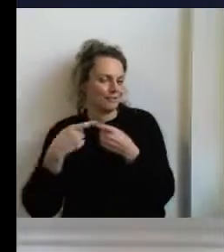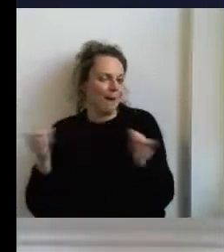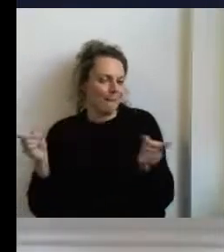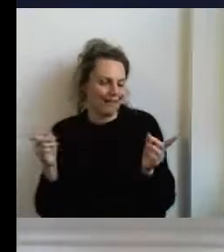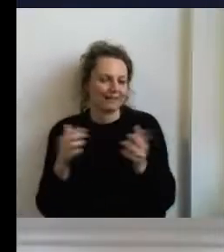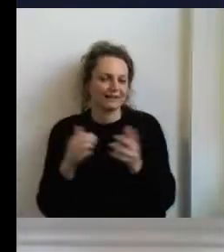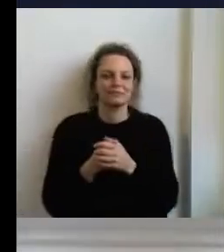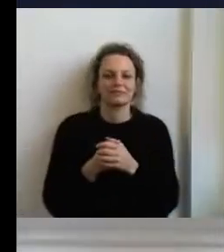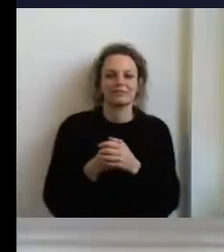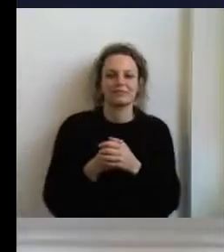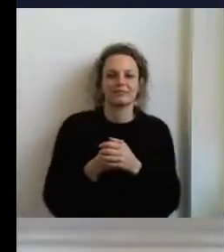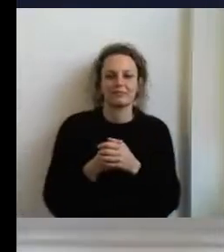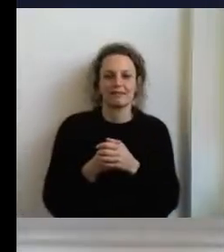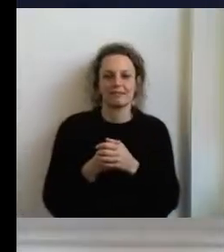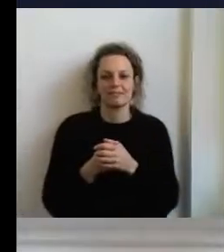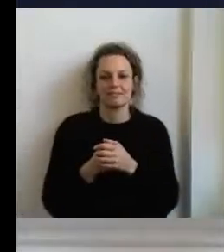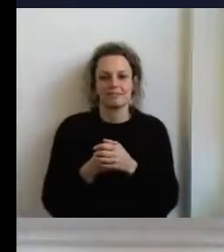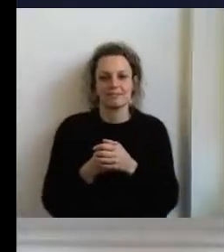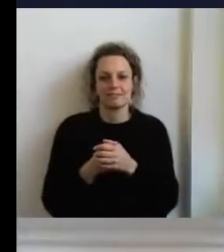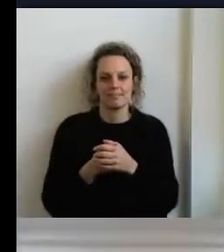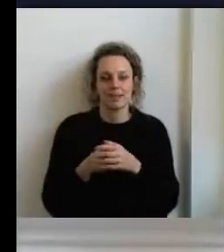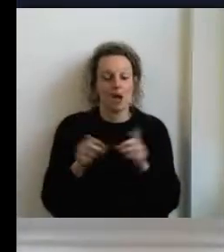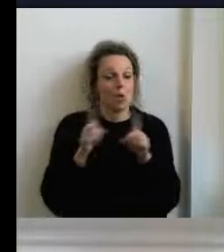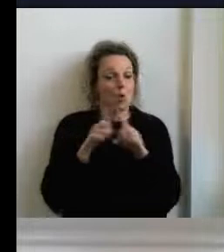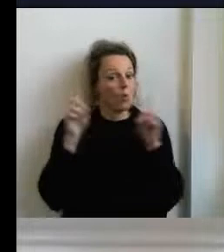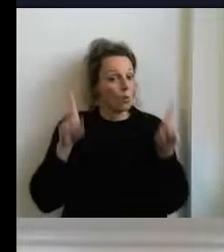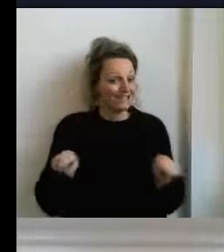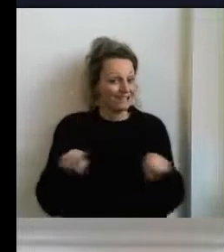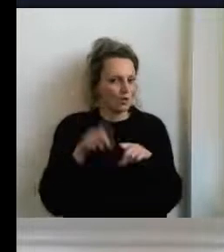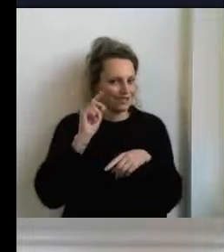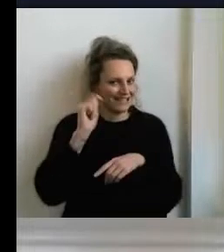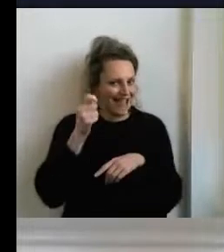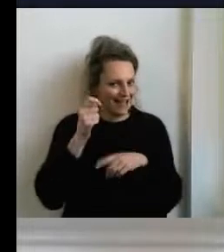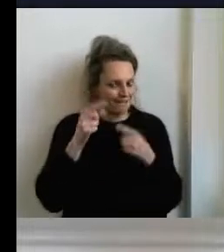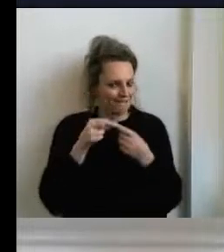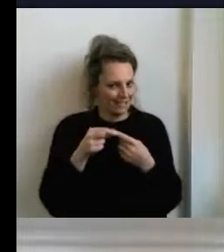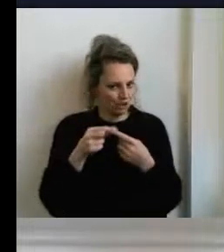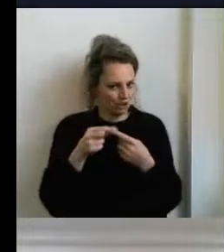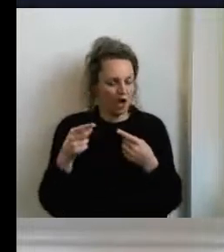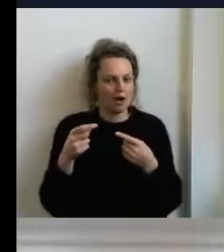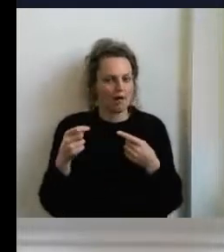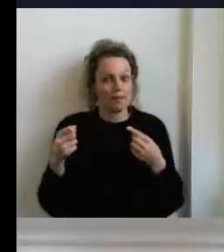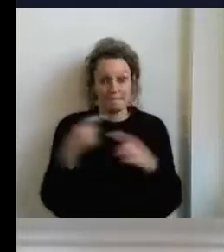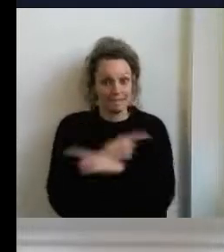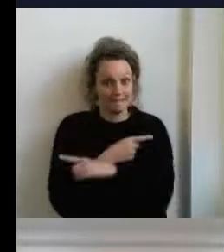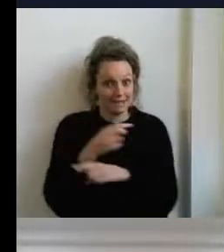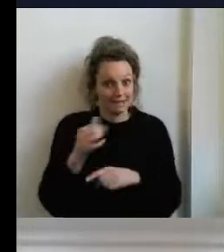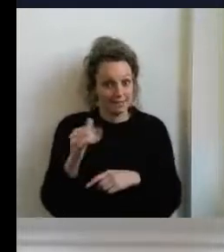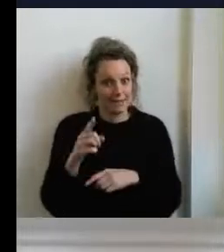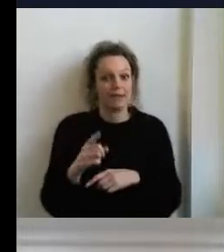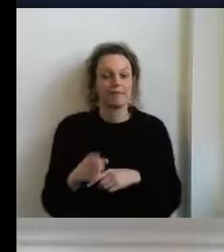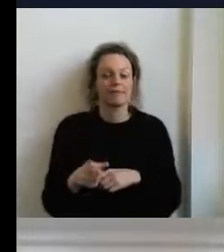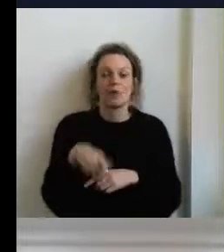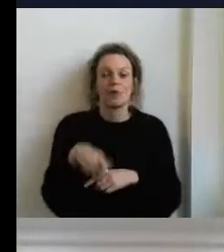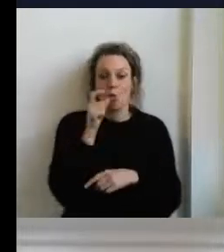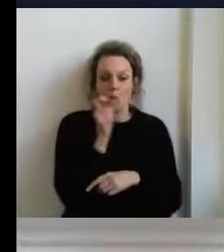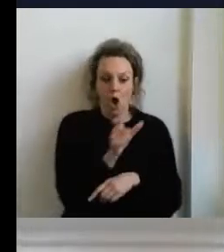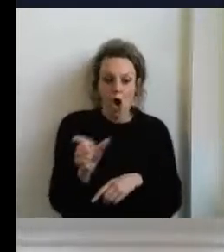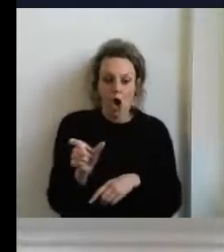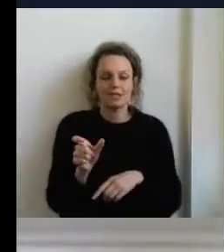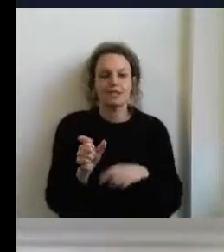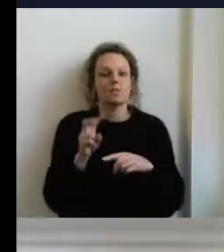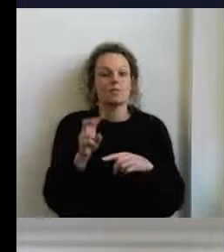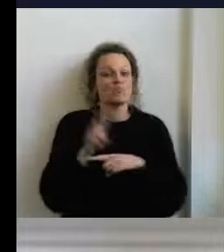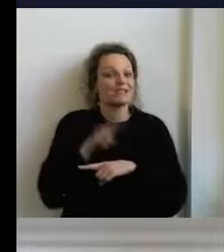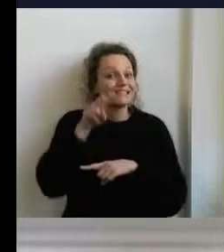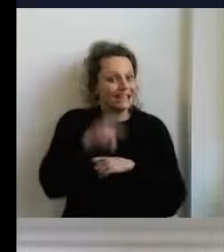Just another quick reminder then, a Windows 10 feature that many people have missed is word prediction while using a hardware keyboard. Number of people I show